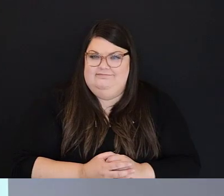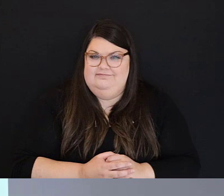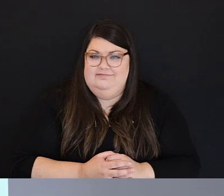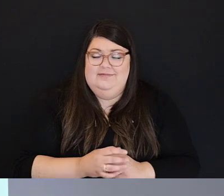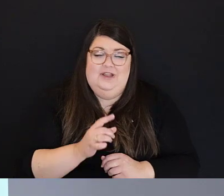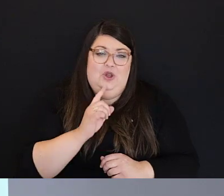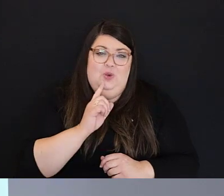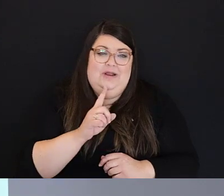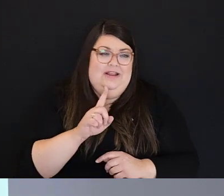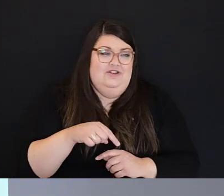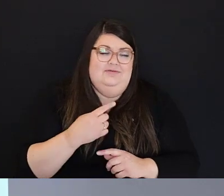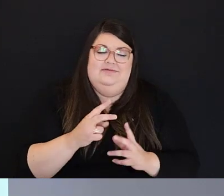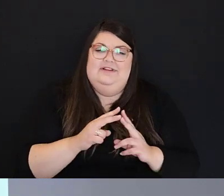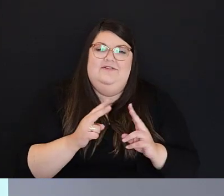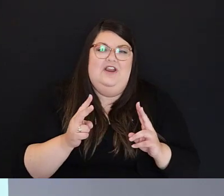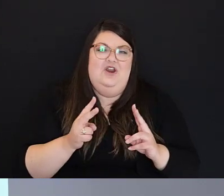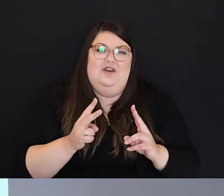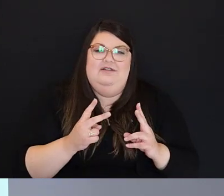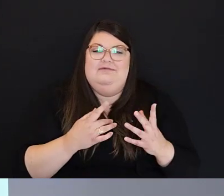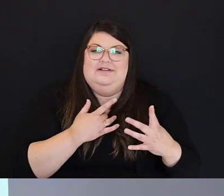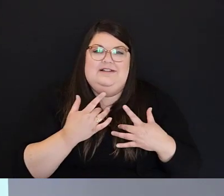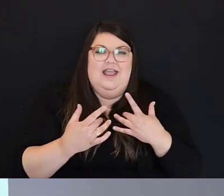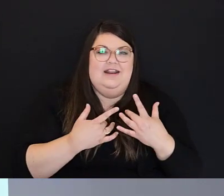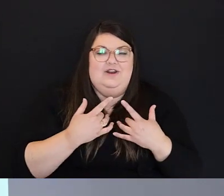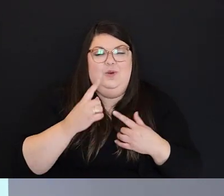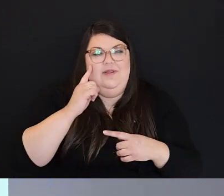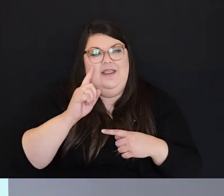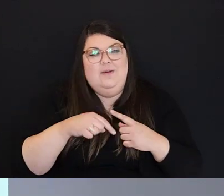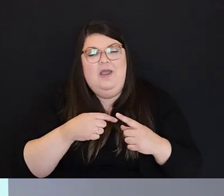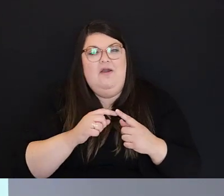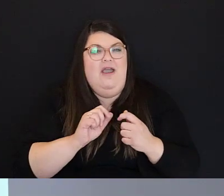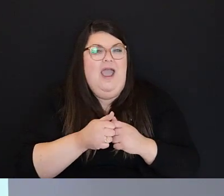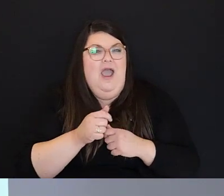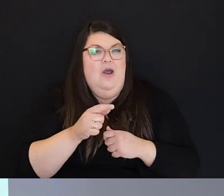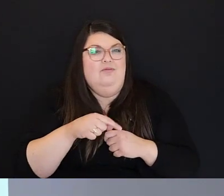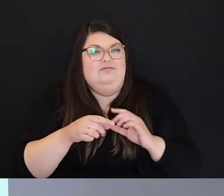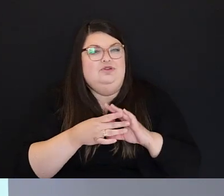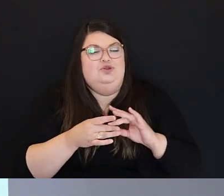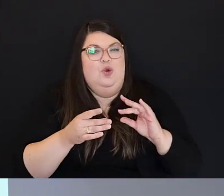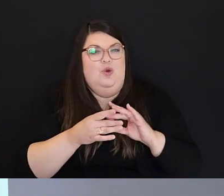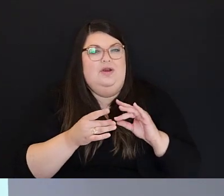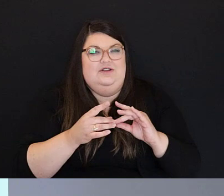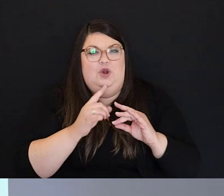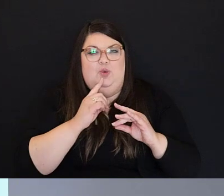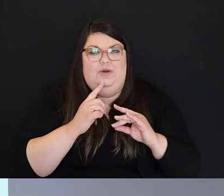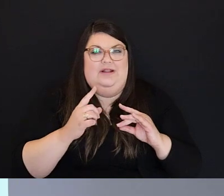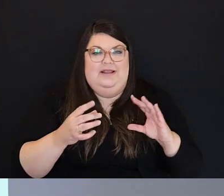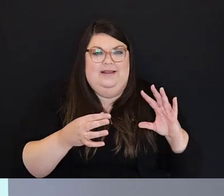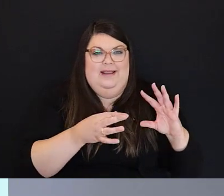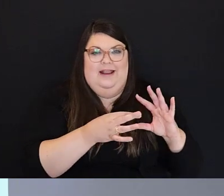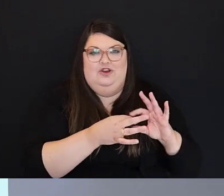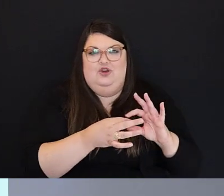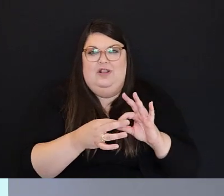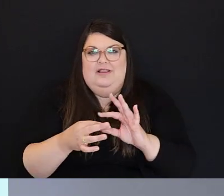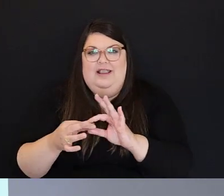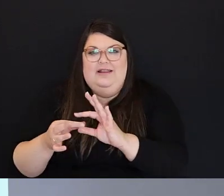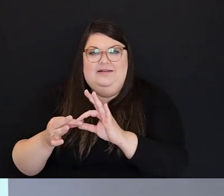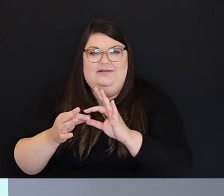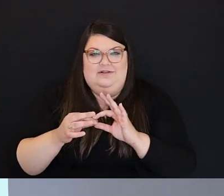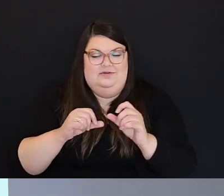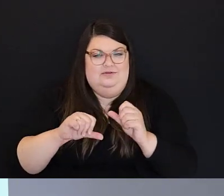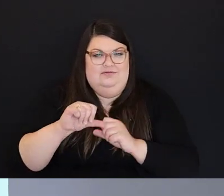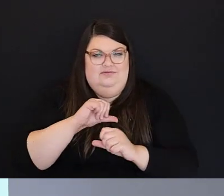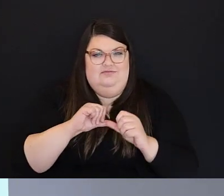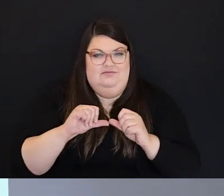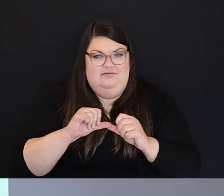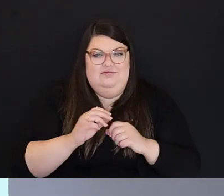I'm really just very excited to think also about how these stories are so interlinked. And some of the methods which